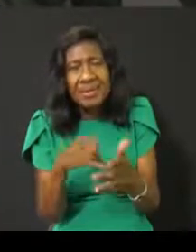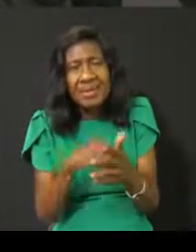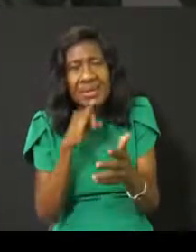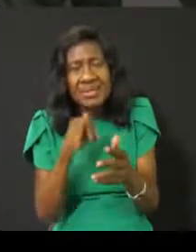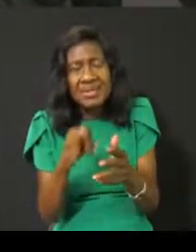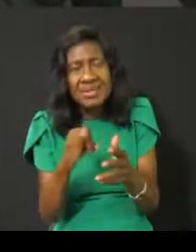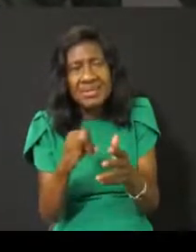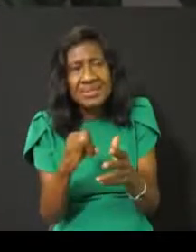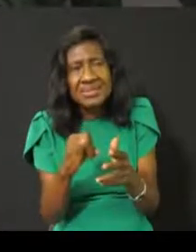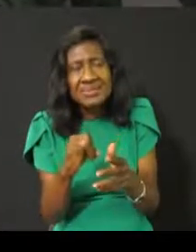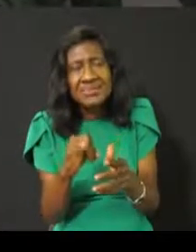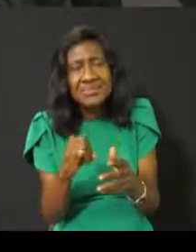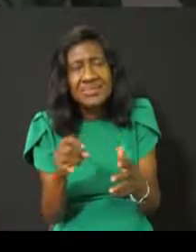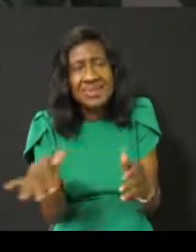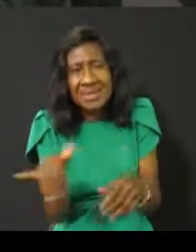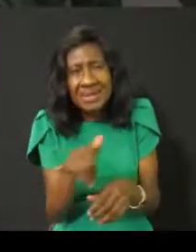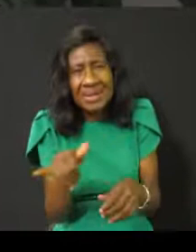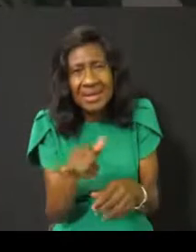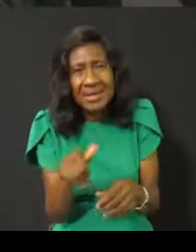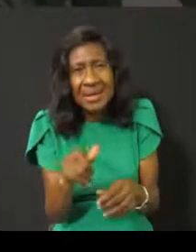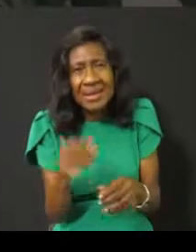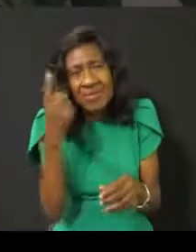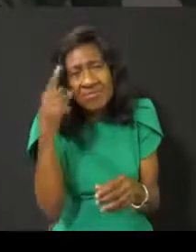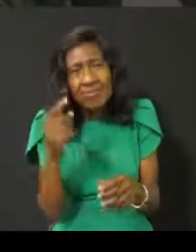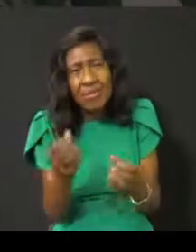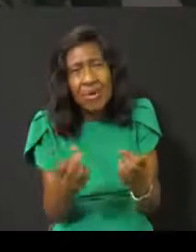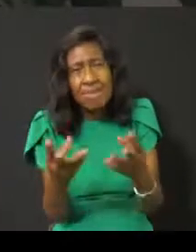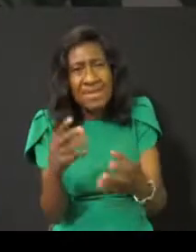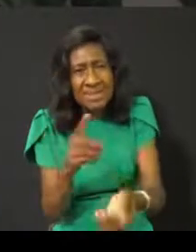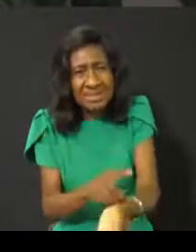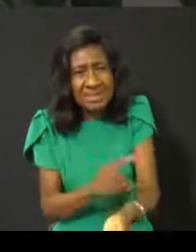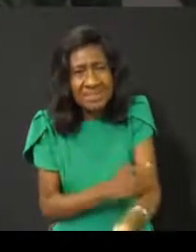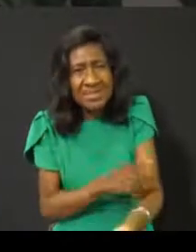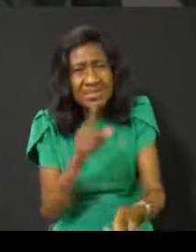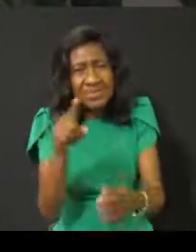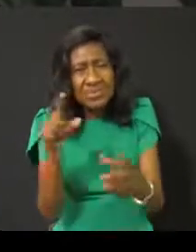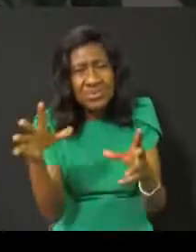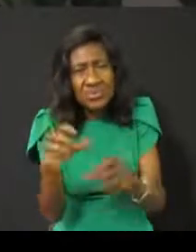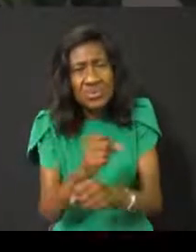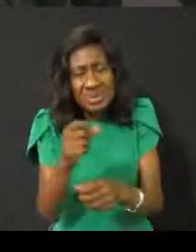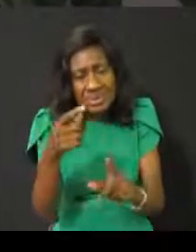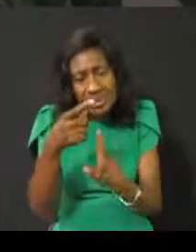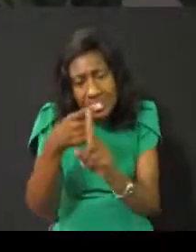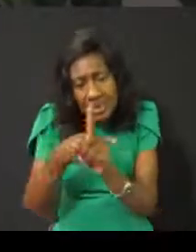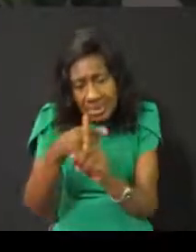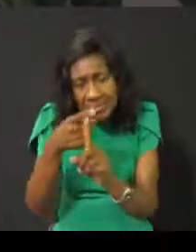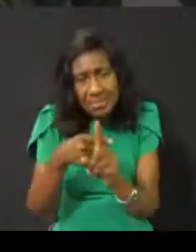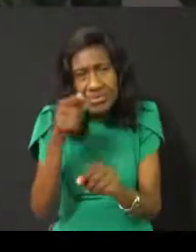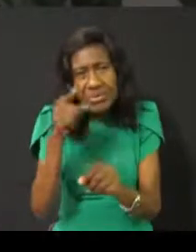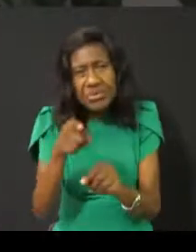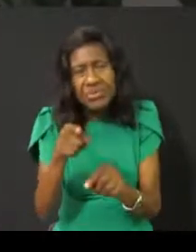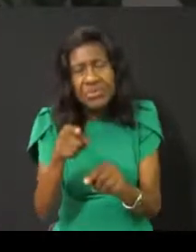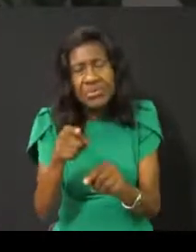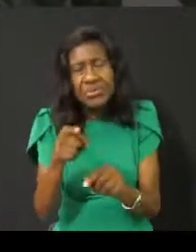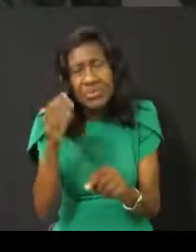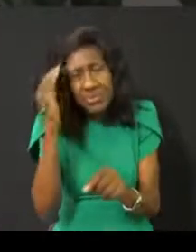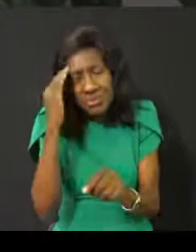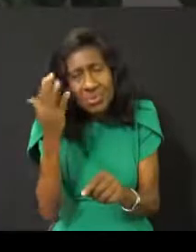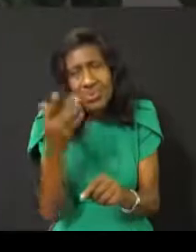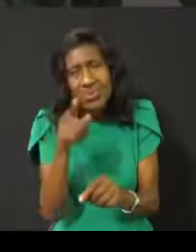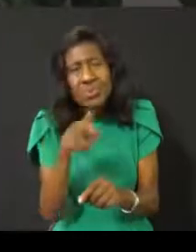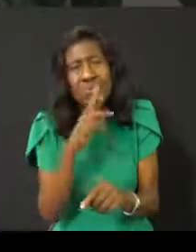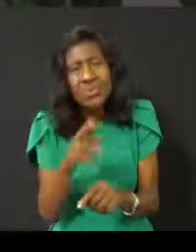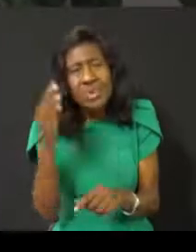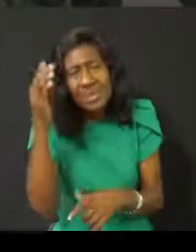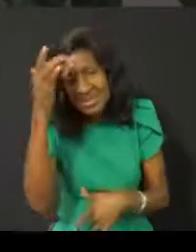essentially like, you know, for many diseases, if you get a temperature, you know you're sick. So for MERS and SARS, if you get a temperature, you know they're sick.